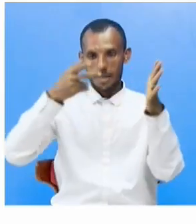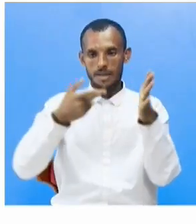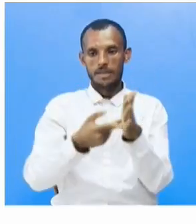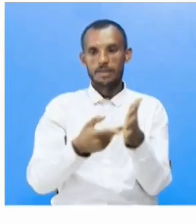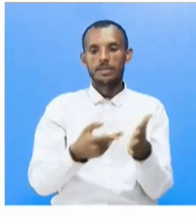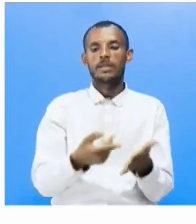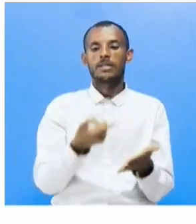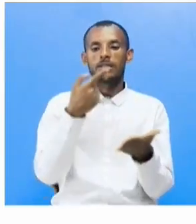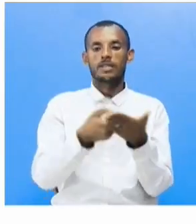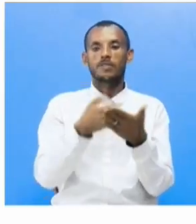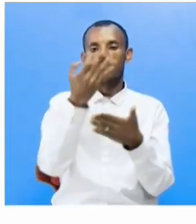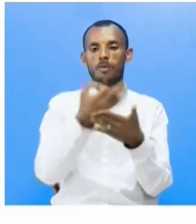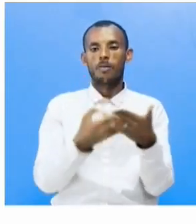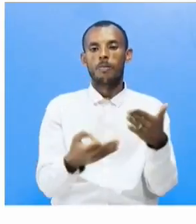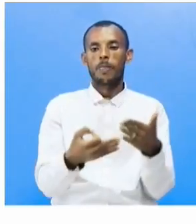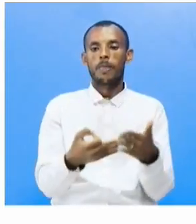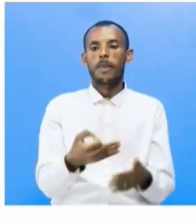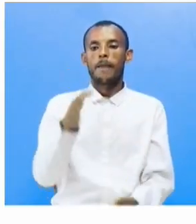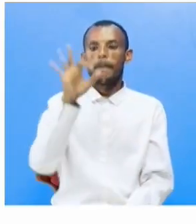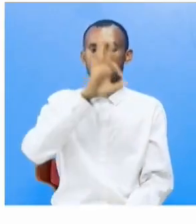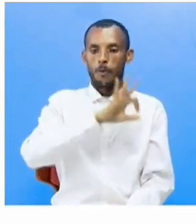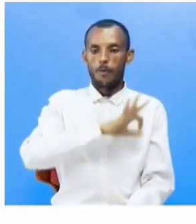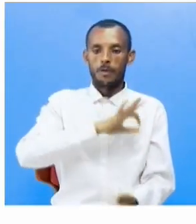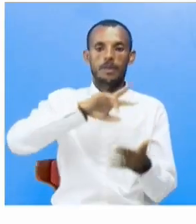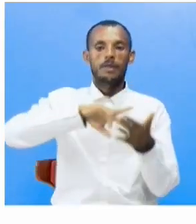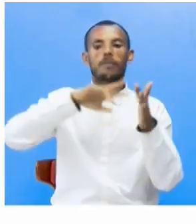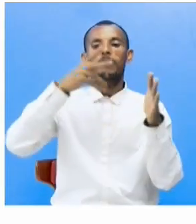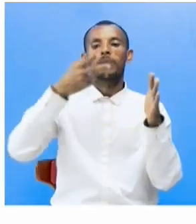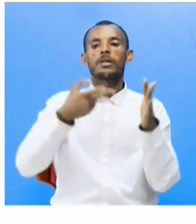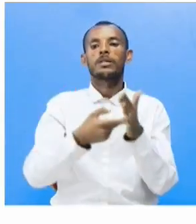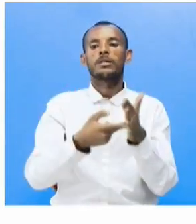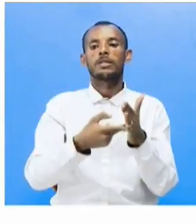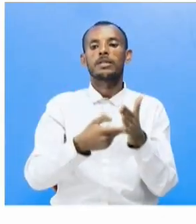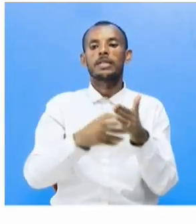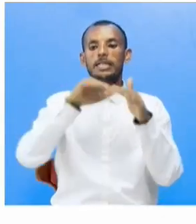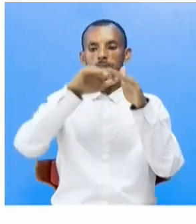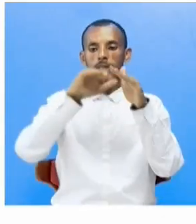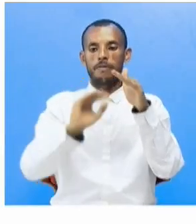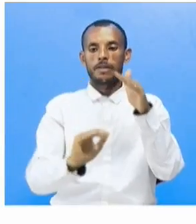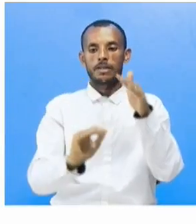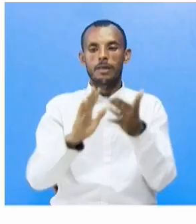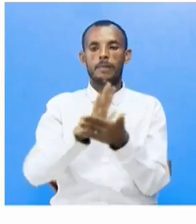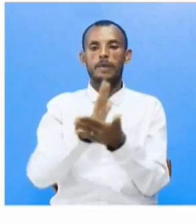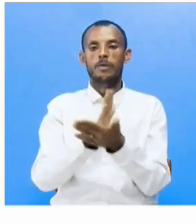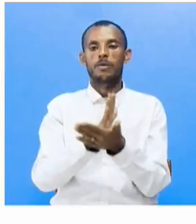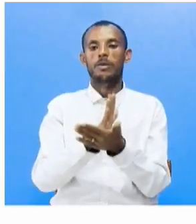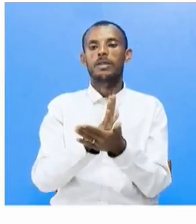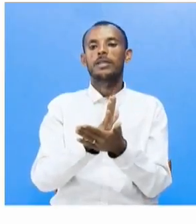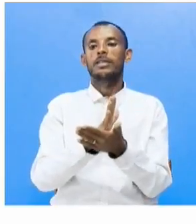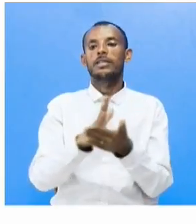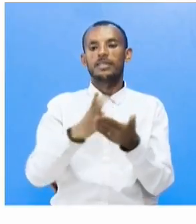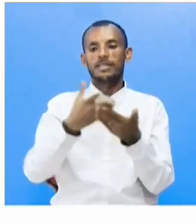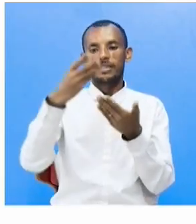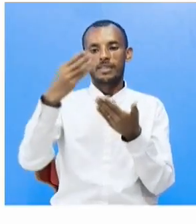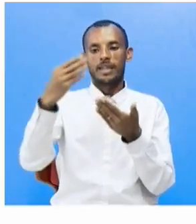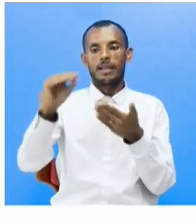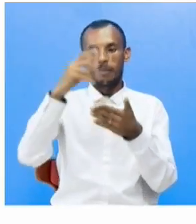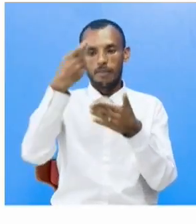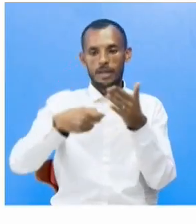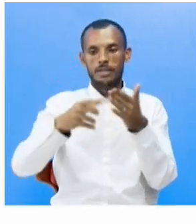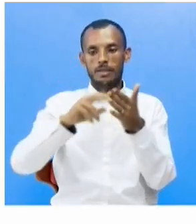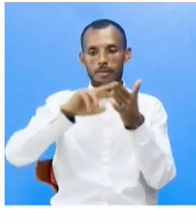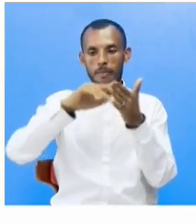this form. Profit means simply it is the difference between selling price minus